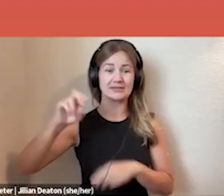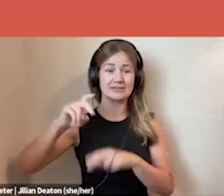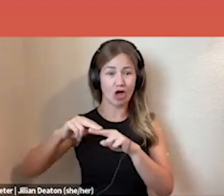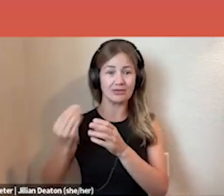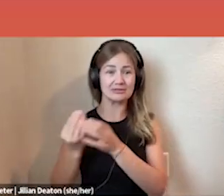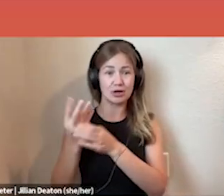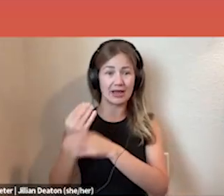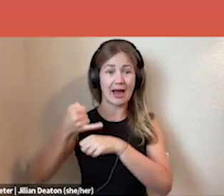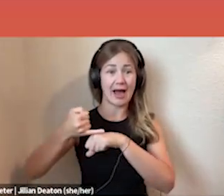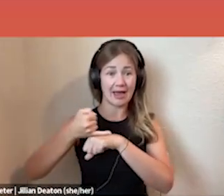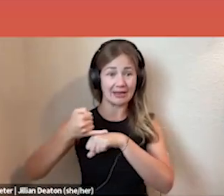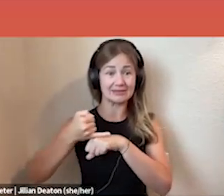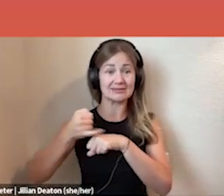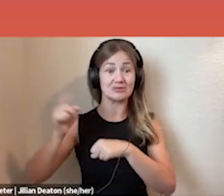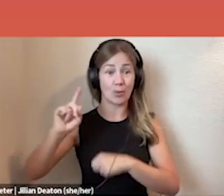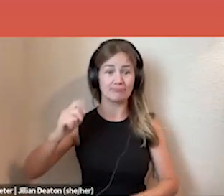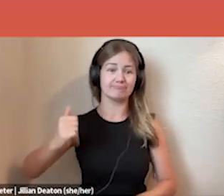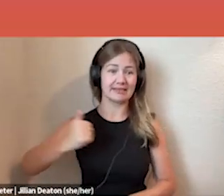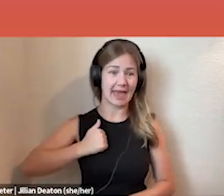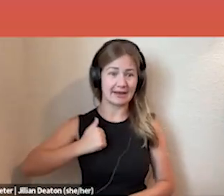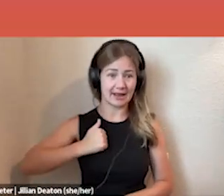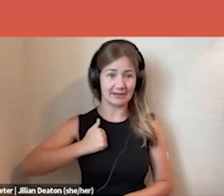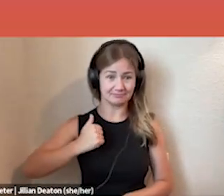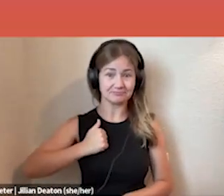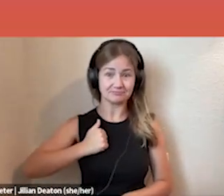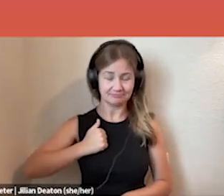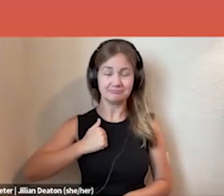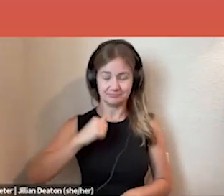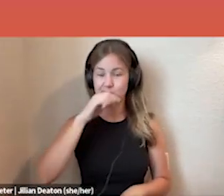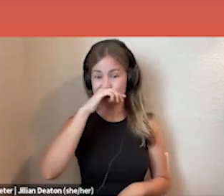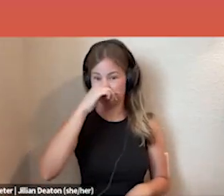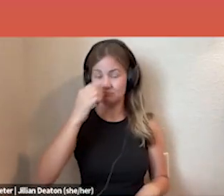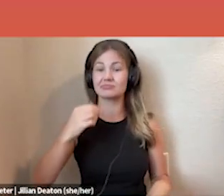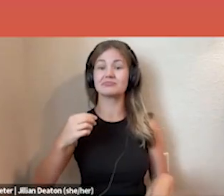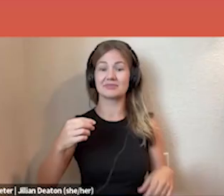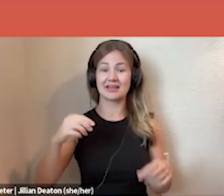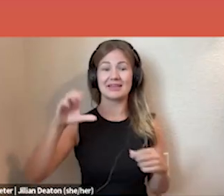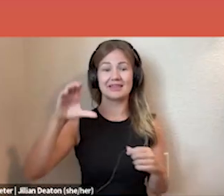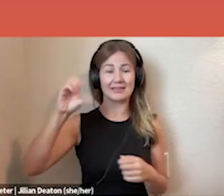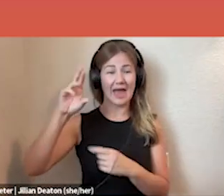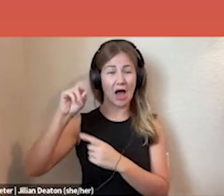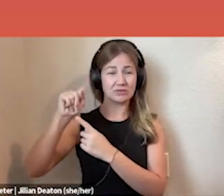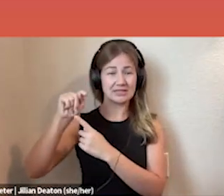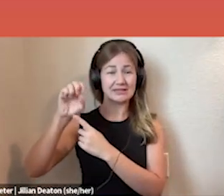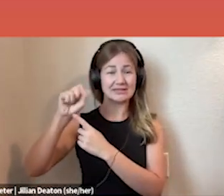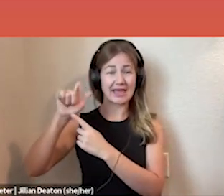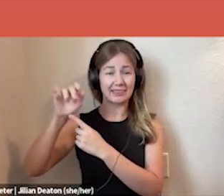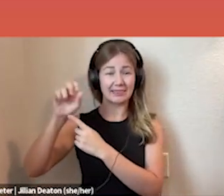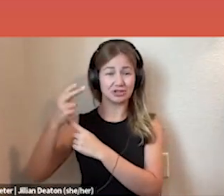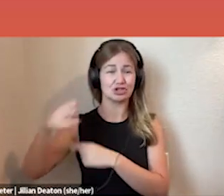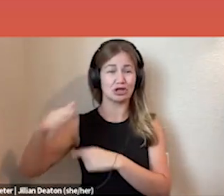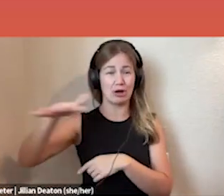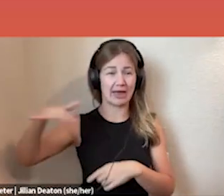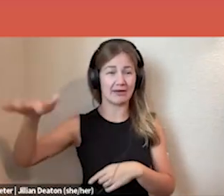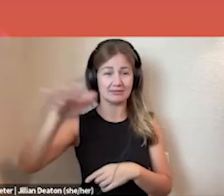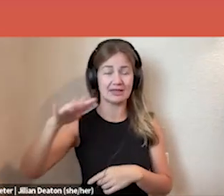on unceded territory of the Coast Salish, Halkwi-Minum, and Sen-Chosen speaking peoples. I'm a